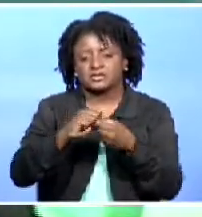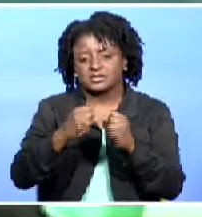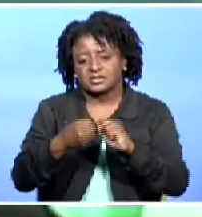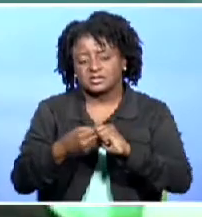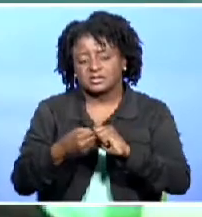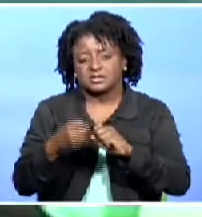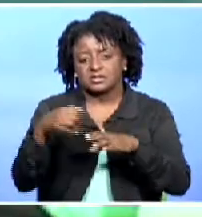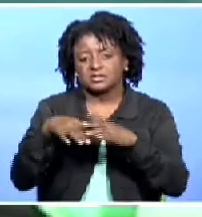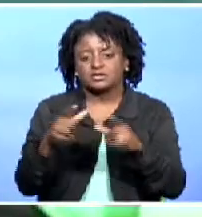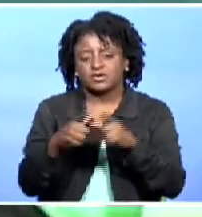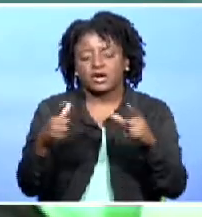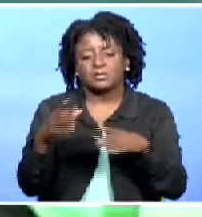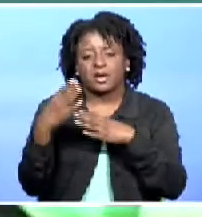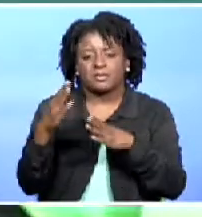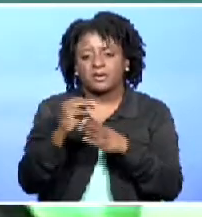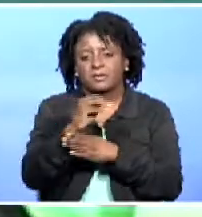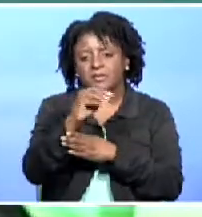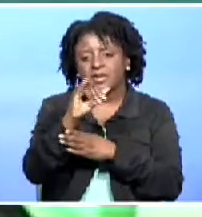2017 to